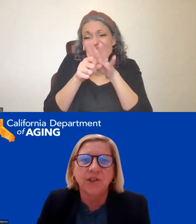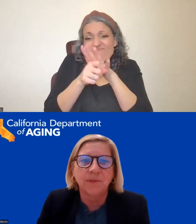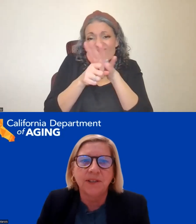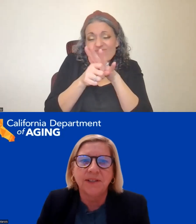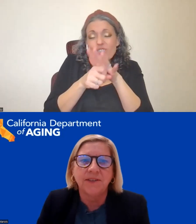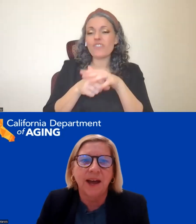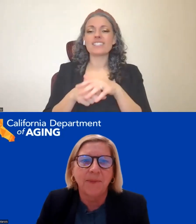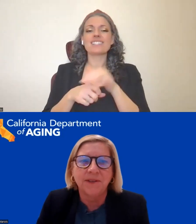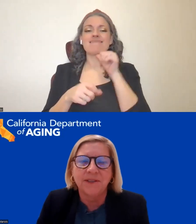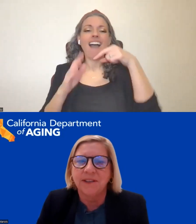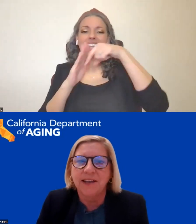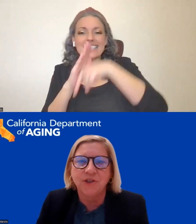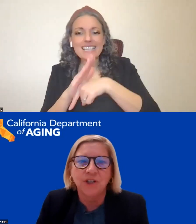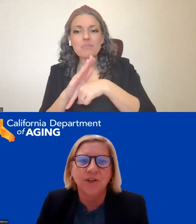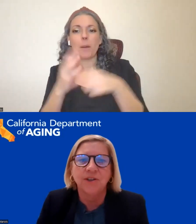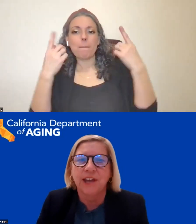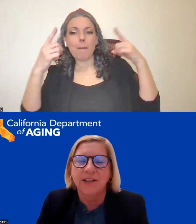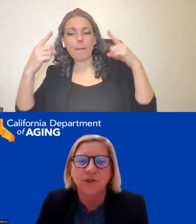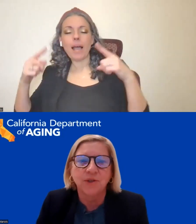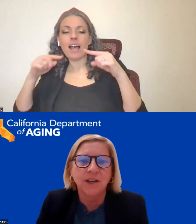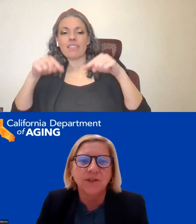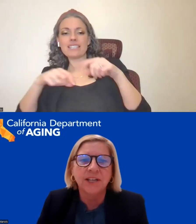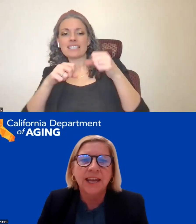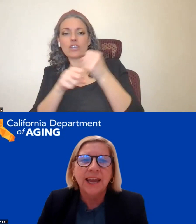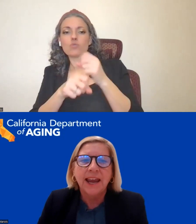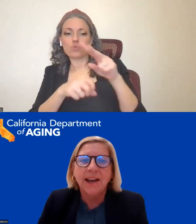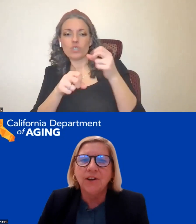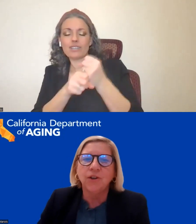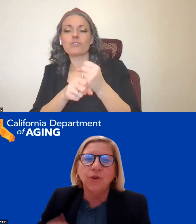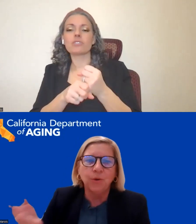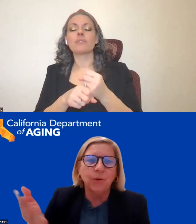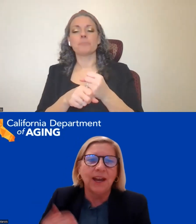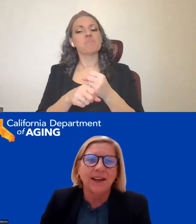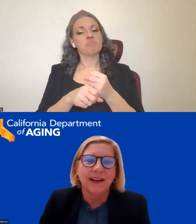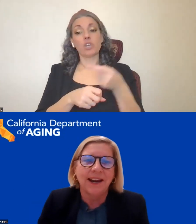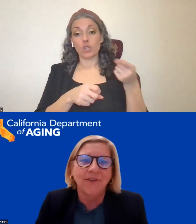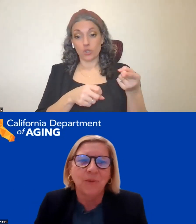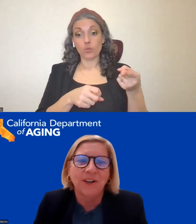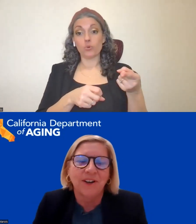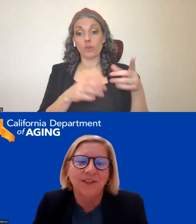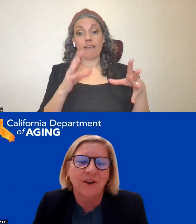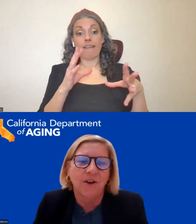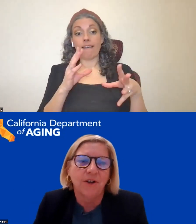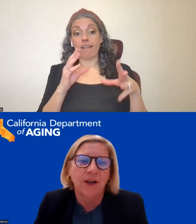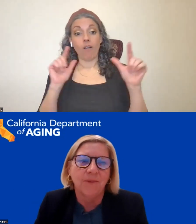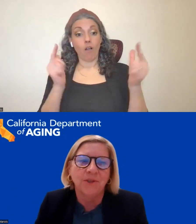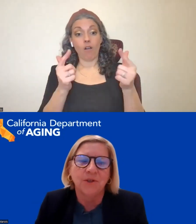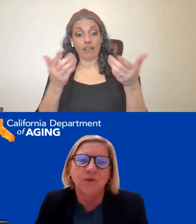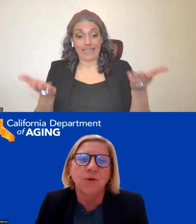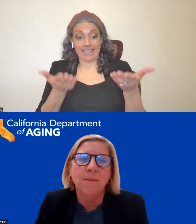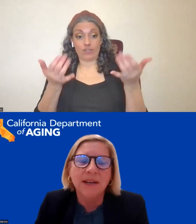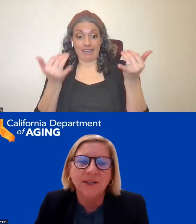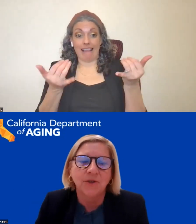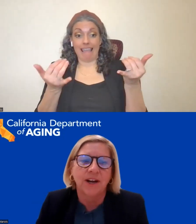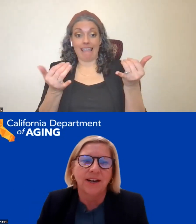the achievements that have happened in the last year, the last 2 years, and you and everyone on this call